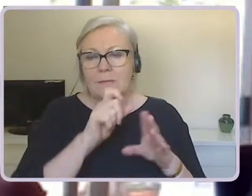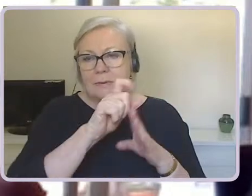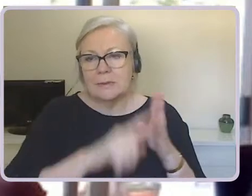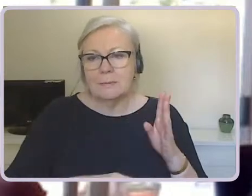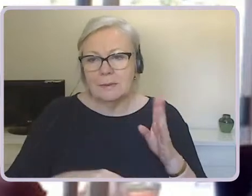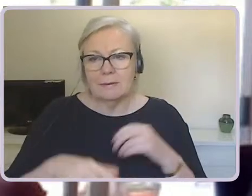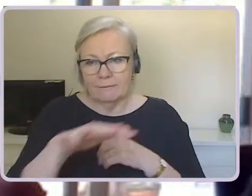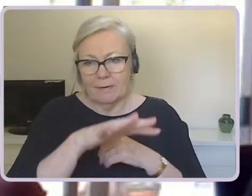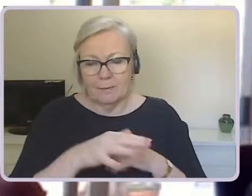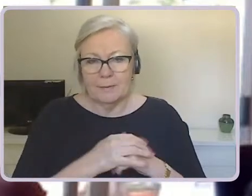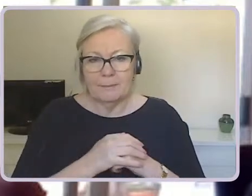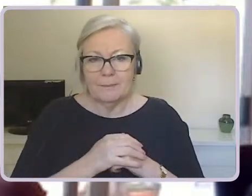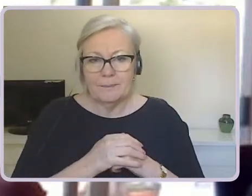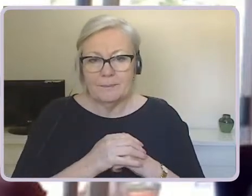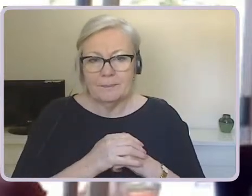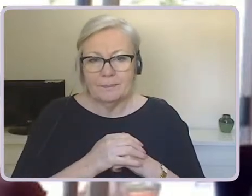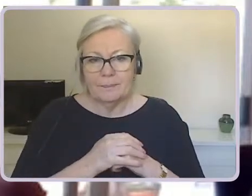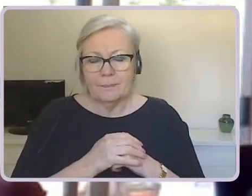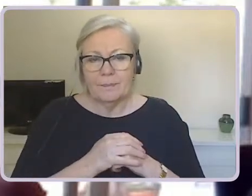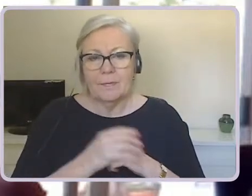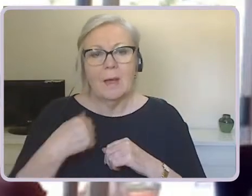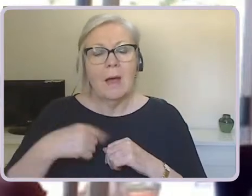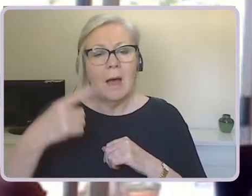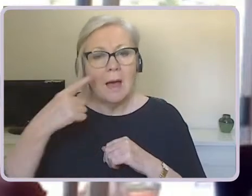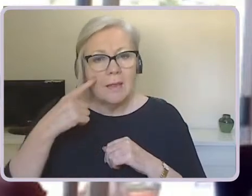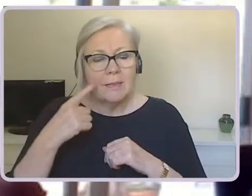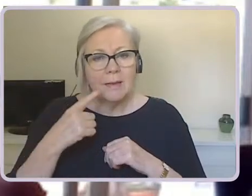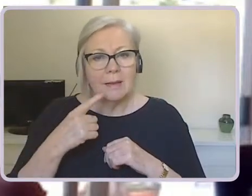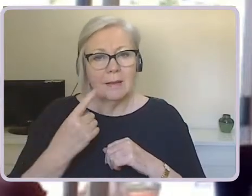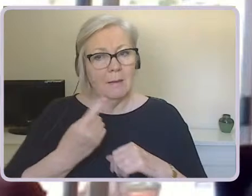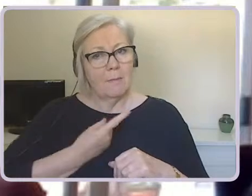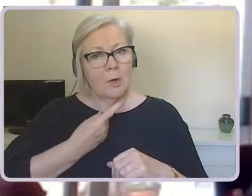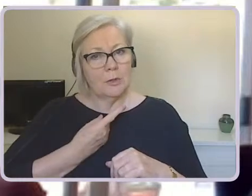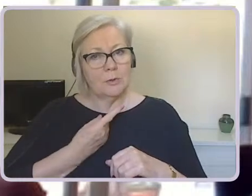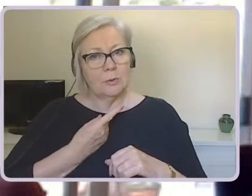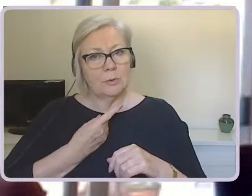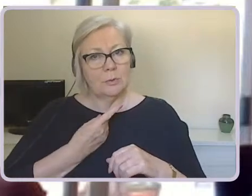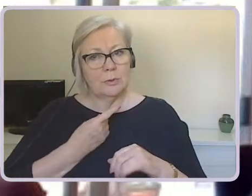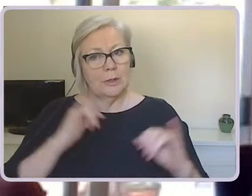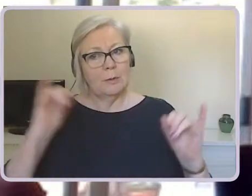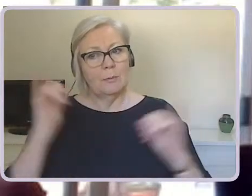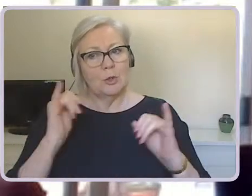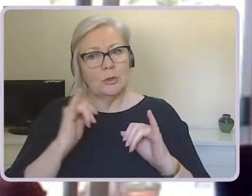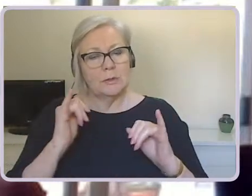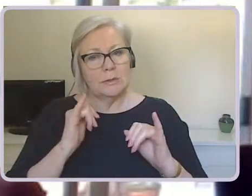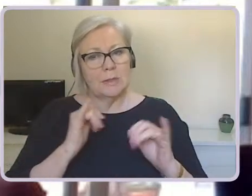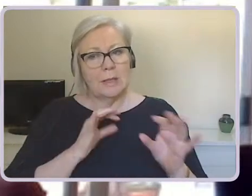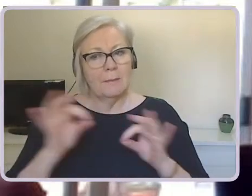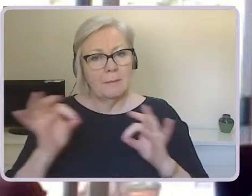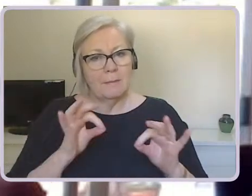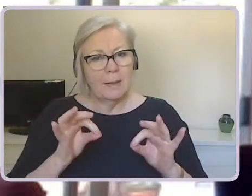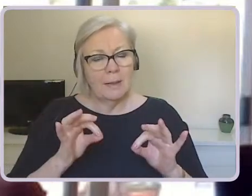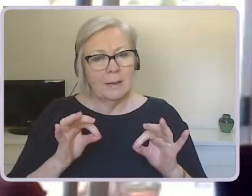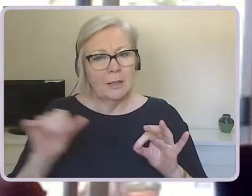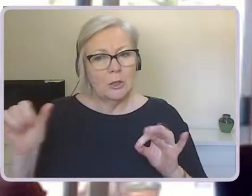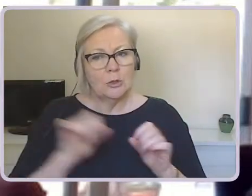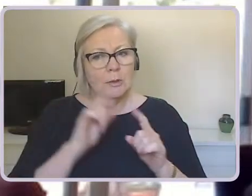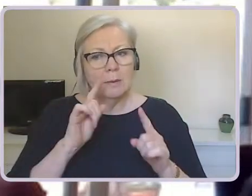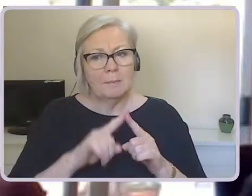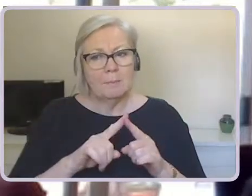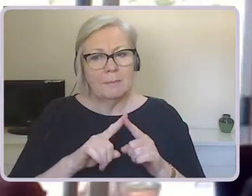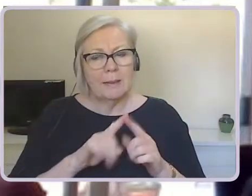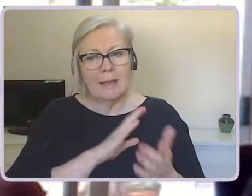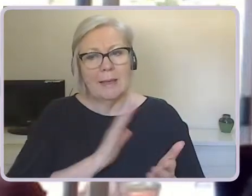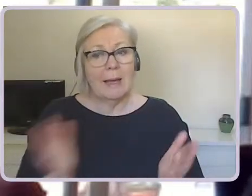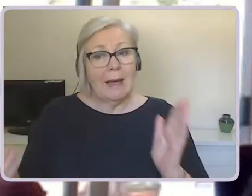but I think, emergency planning, personal emergency planning should be a core element of everyone's package.